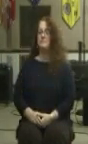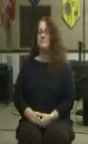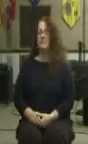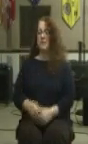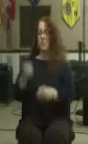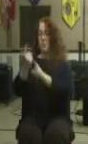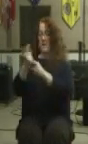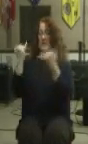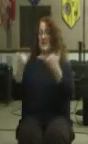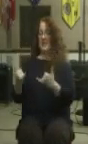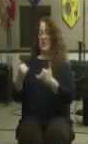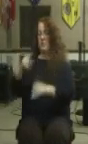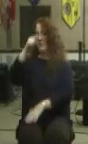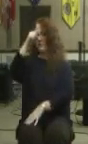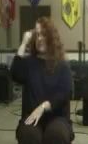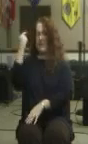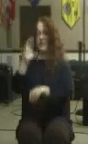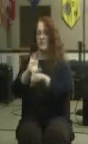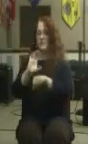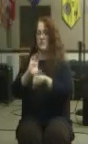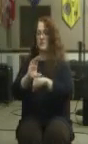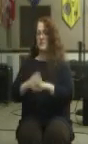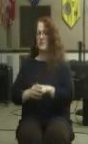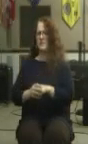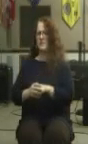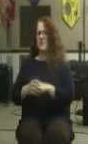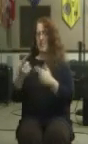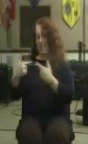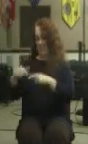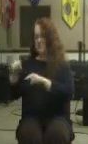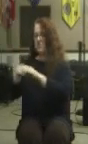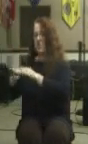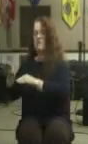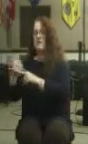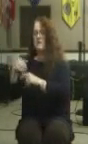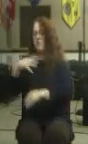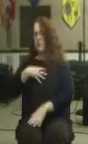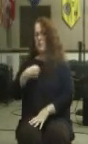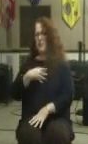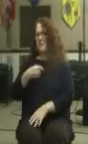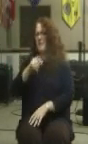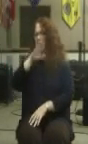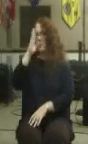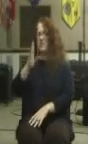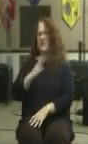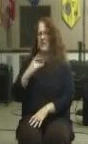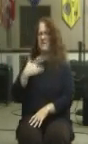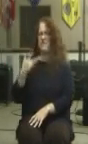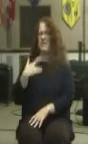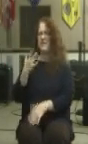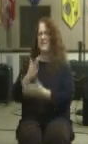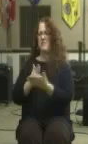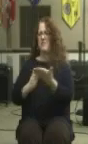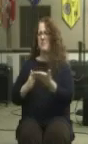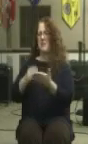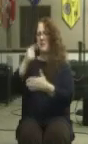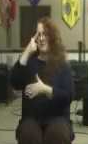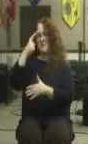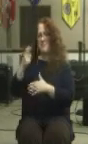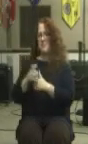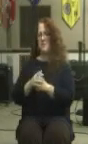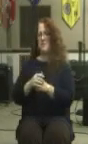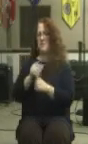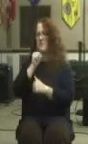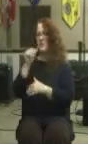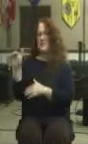of that. Right now, we have black churches. Yeah, they'll let you come in if you're white, but you never feel like you're